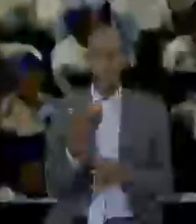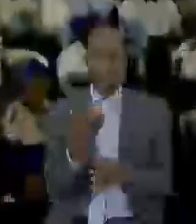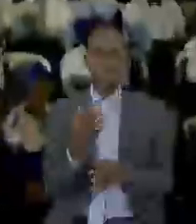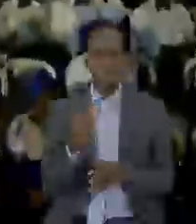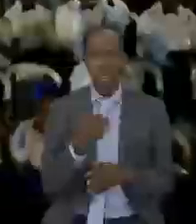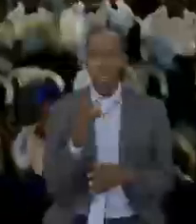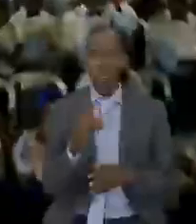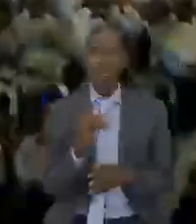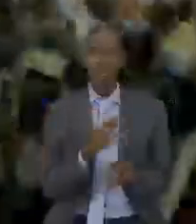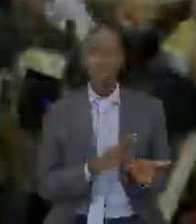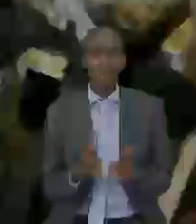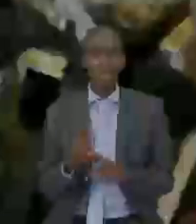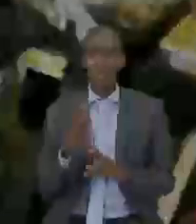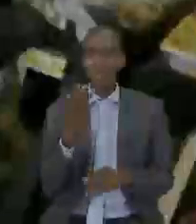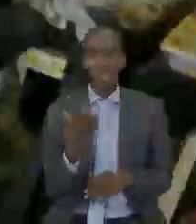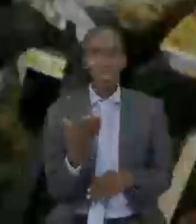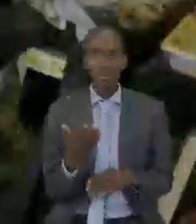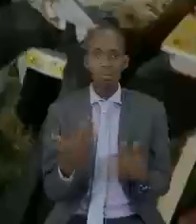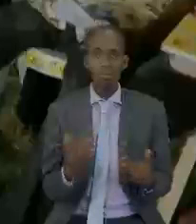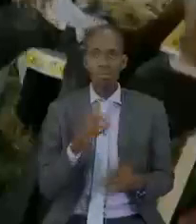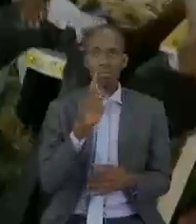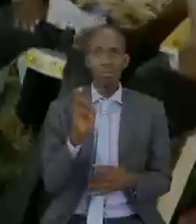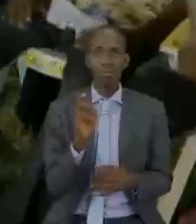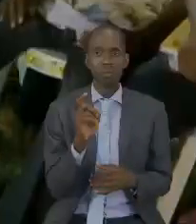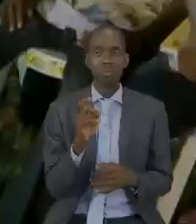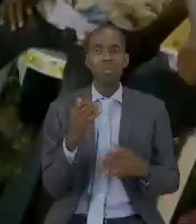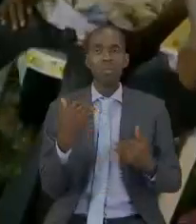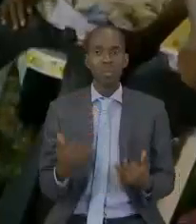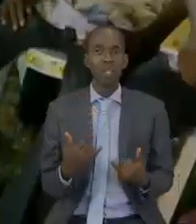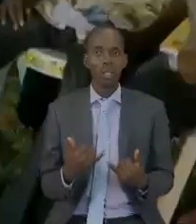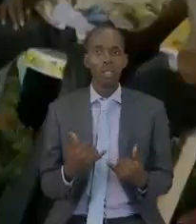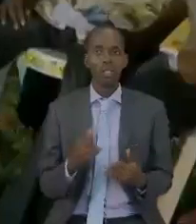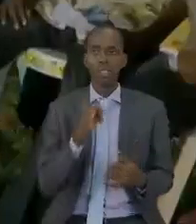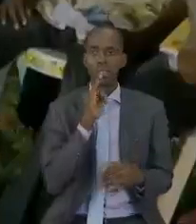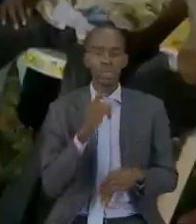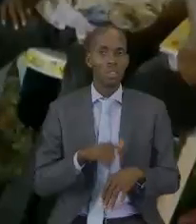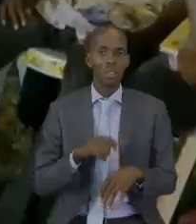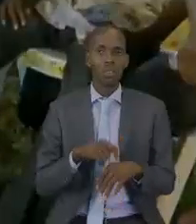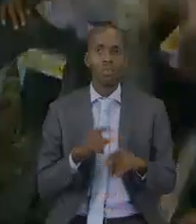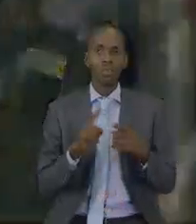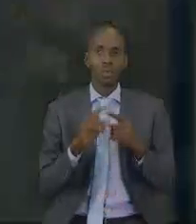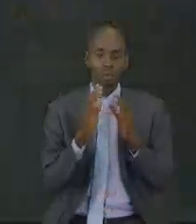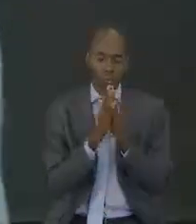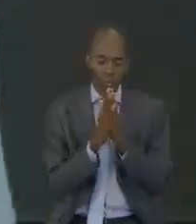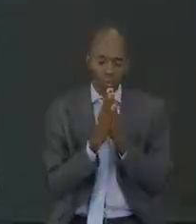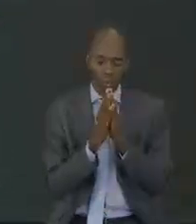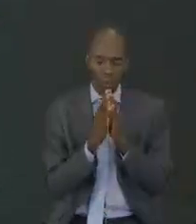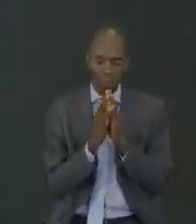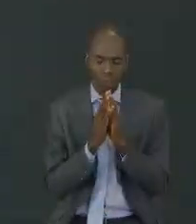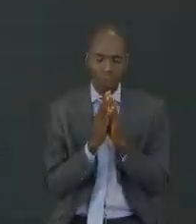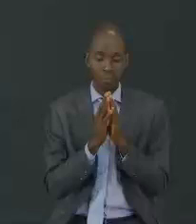anyone ready there? Bow your head and close your eyes. That